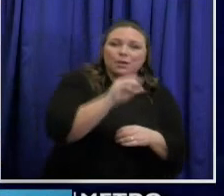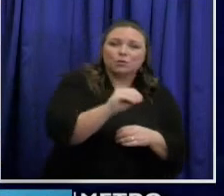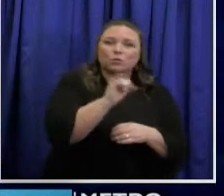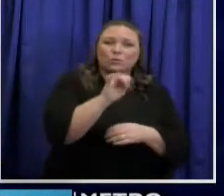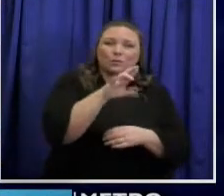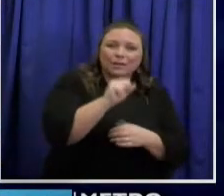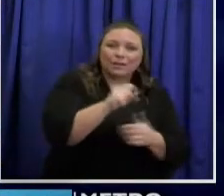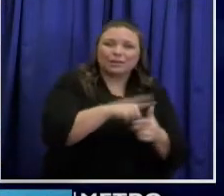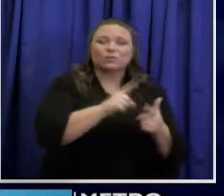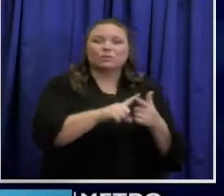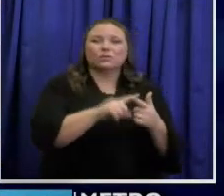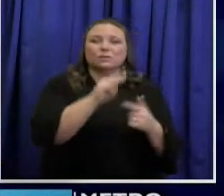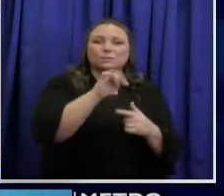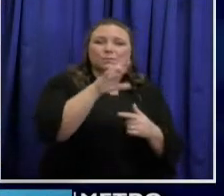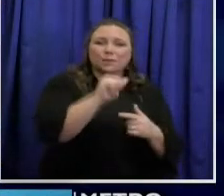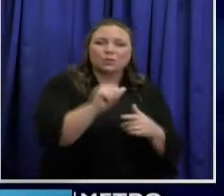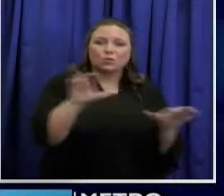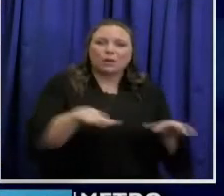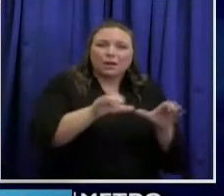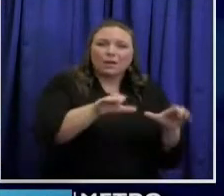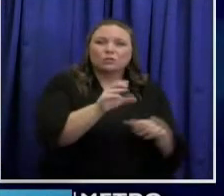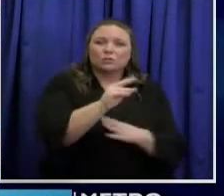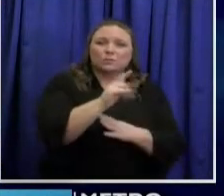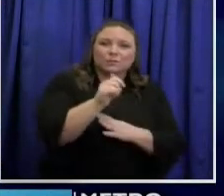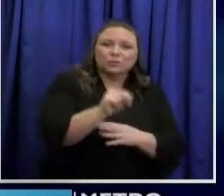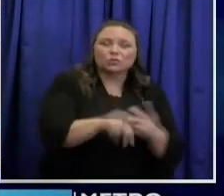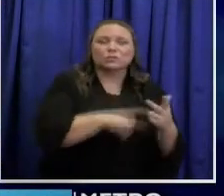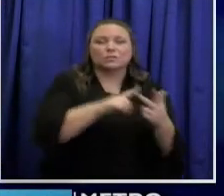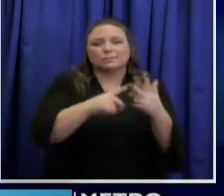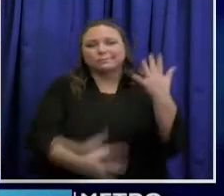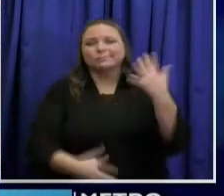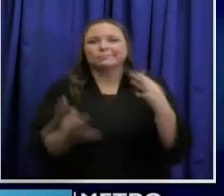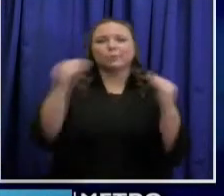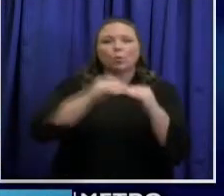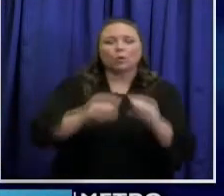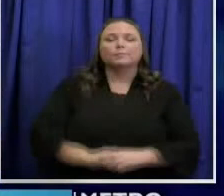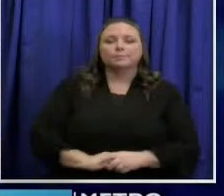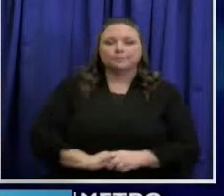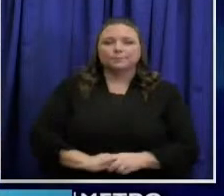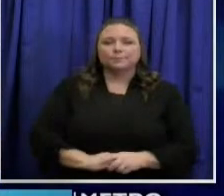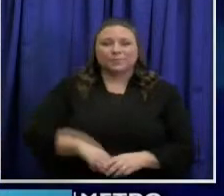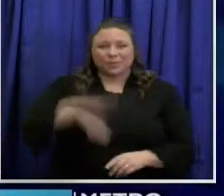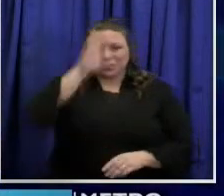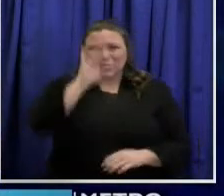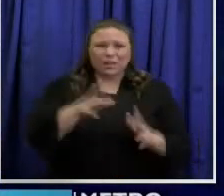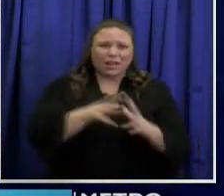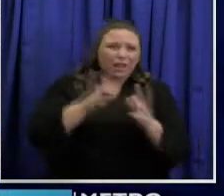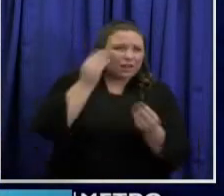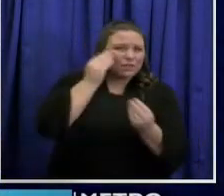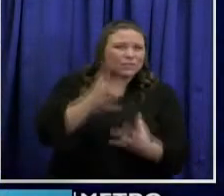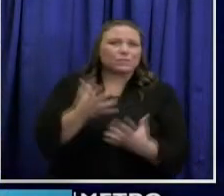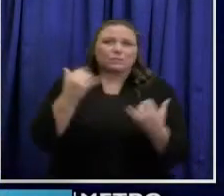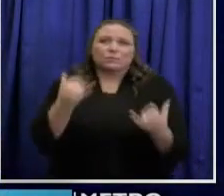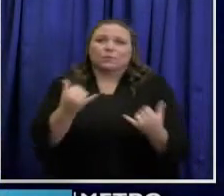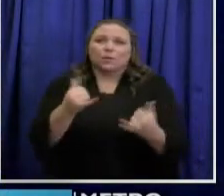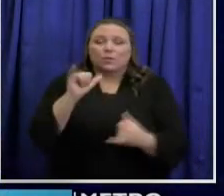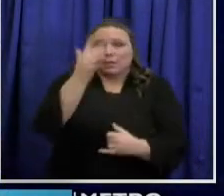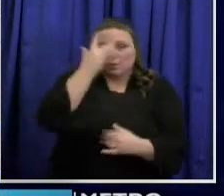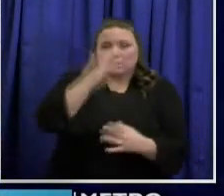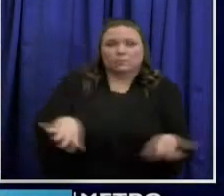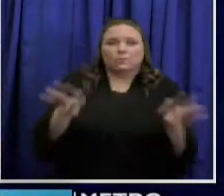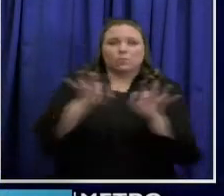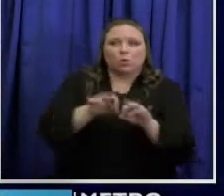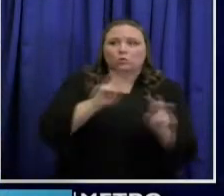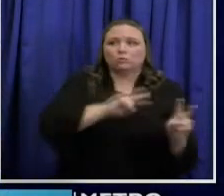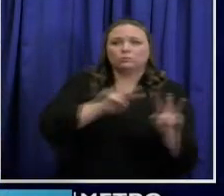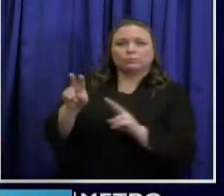Commission, Mid-Cumberland Community Action Agency, and more. I know this is a lot of information to take in, and that's why we created the